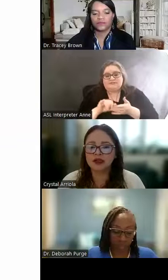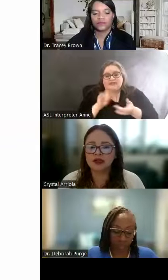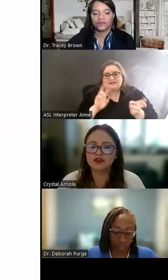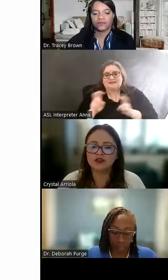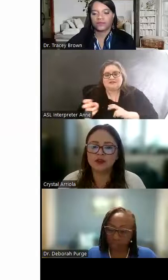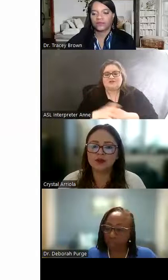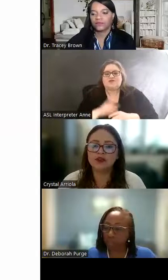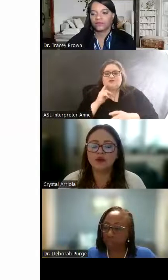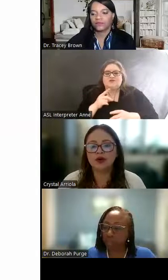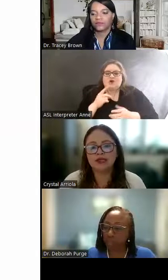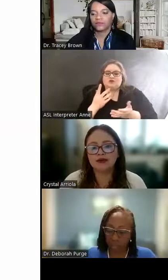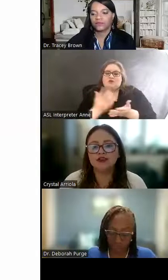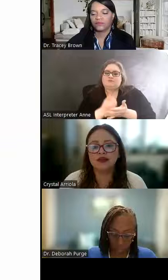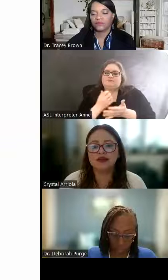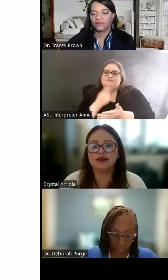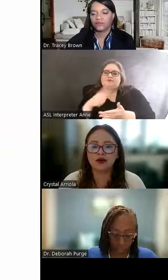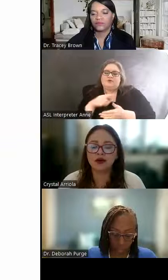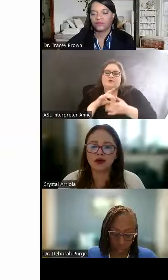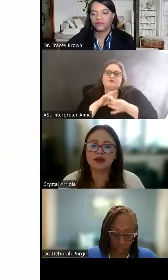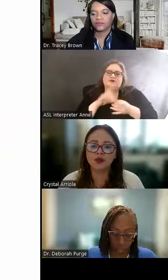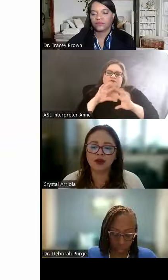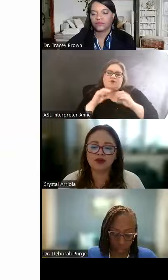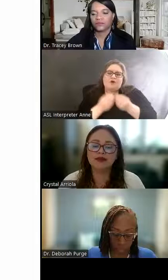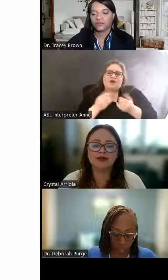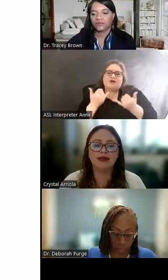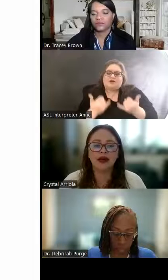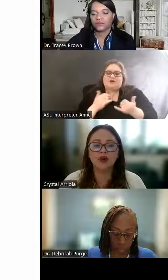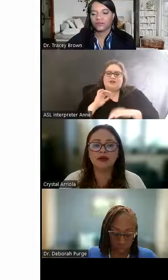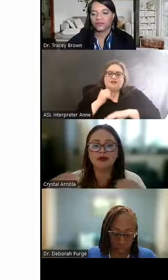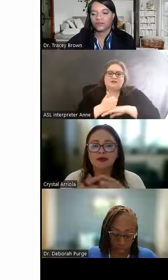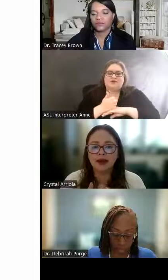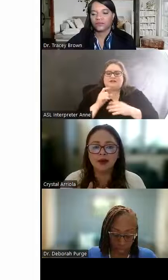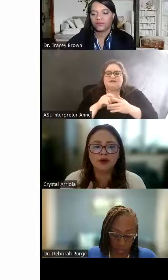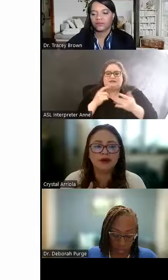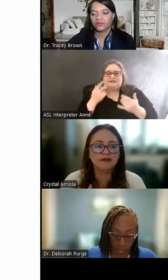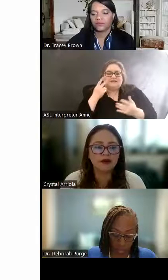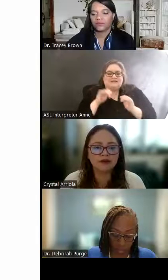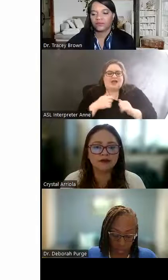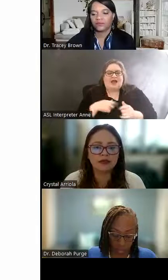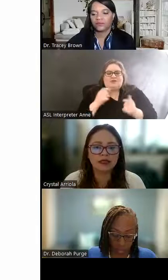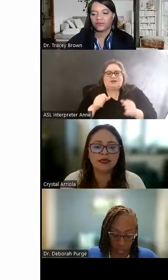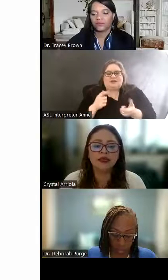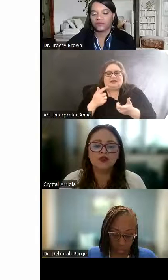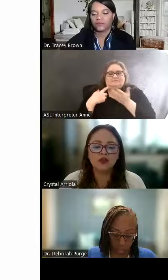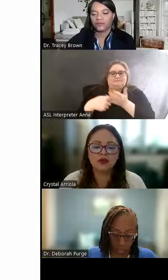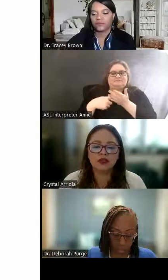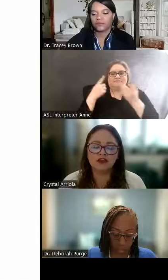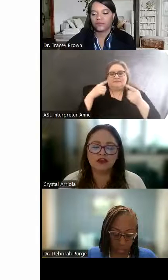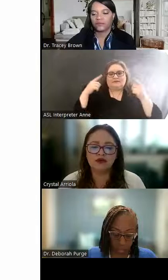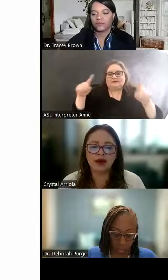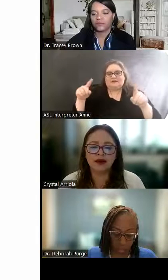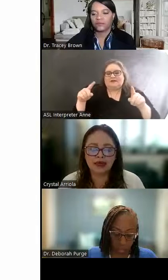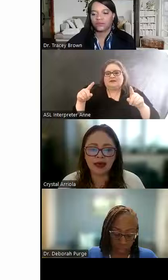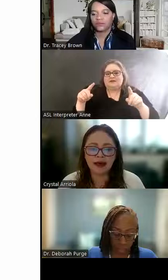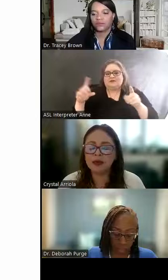those relationships of organizations that are currently present to see how we can collaborate effectively to bridge some